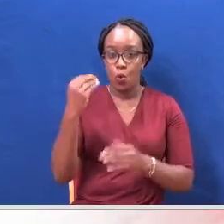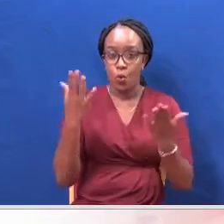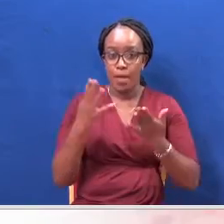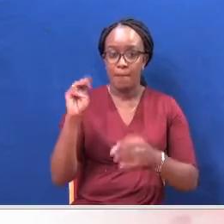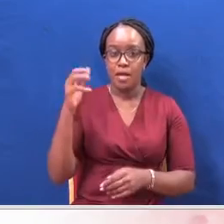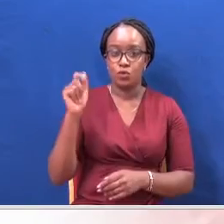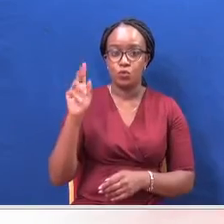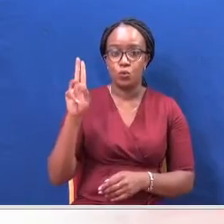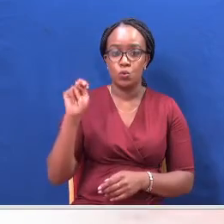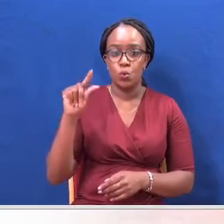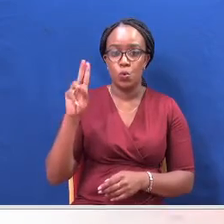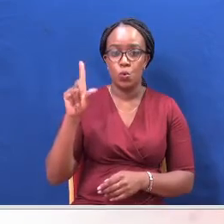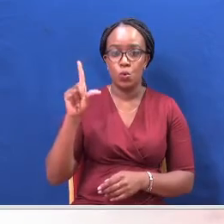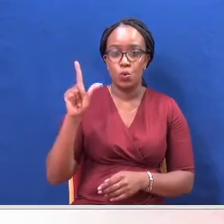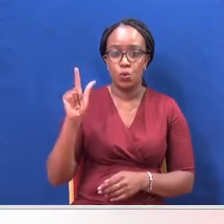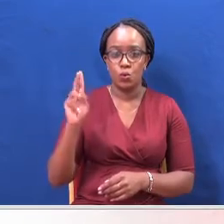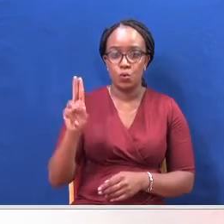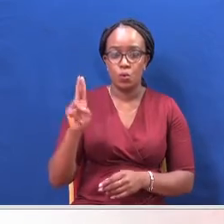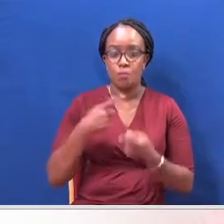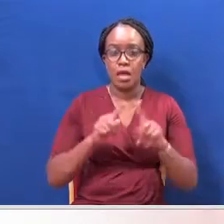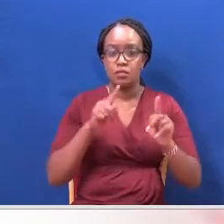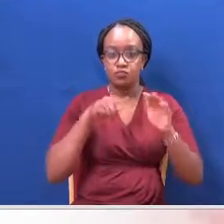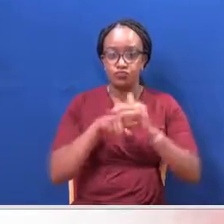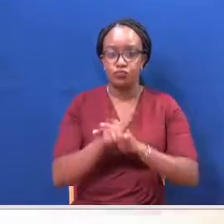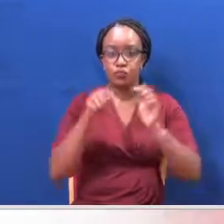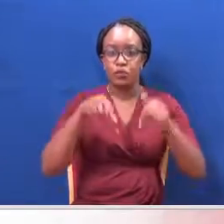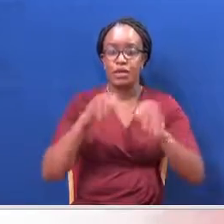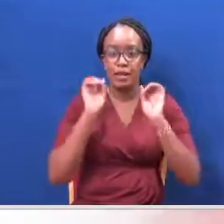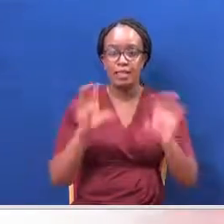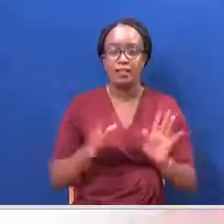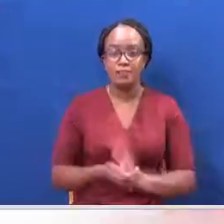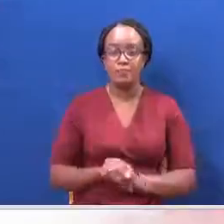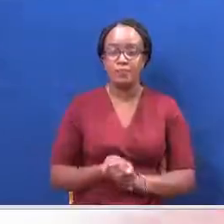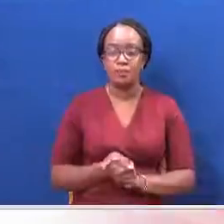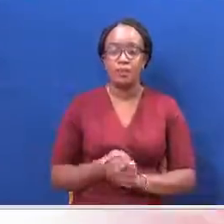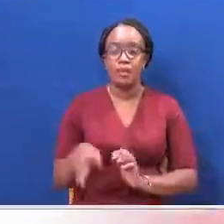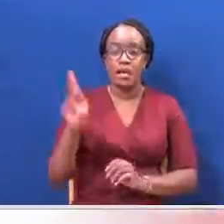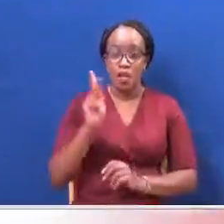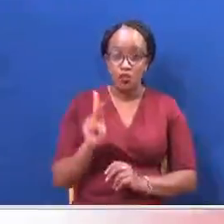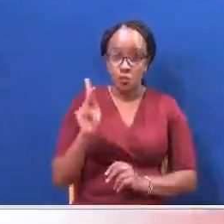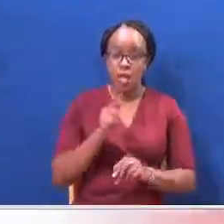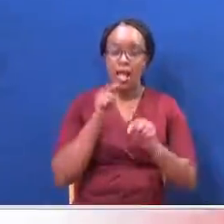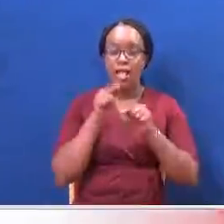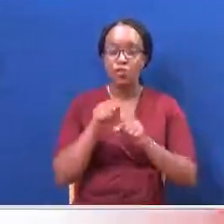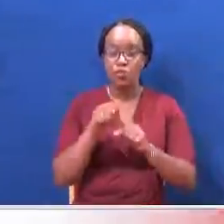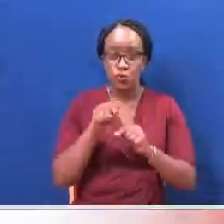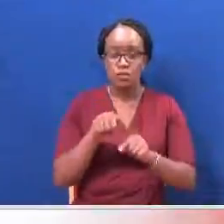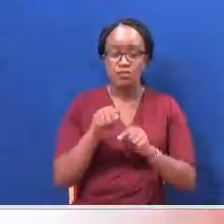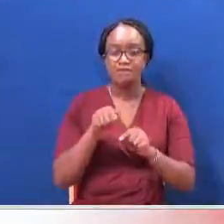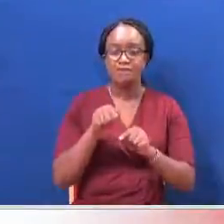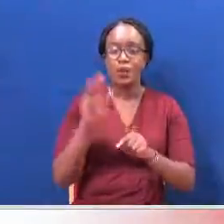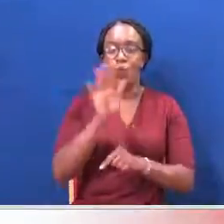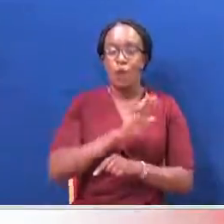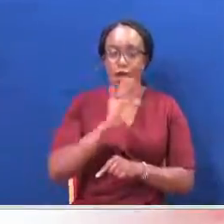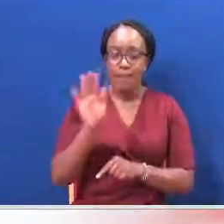sitaenda leo. Ile tu nitafanya taenda kampeni ya chini ya maji. Katuku accused the Wiper party and its leadership of